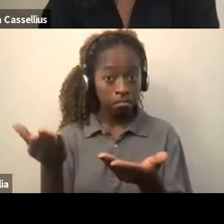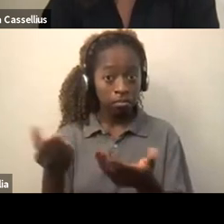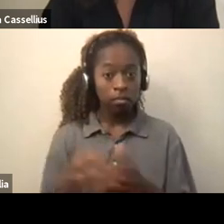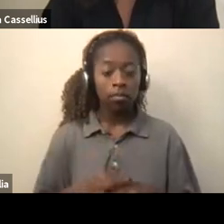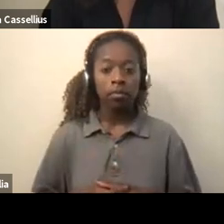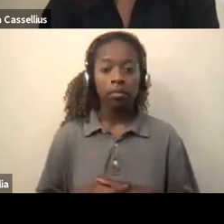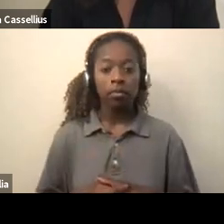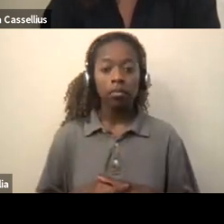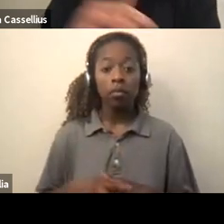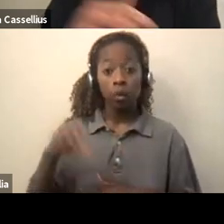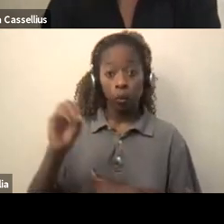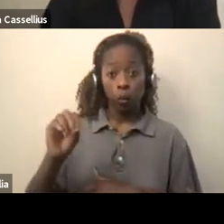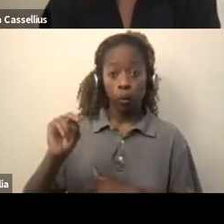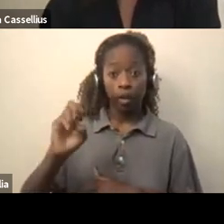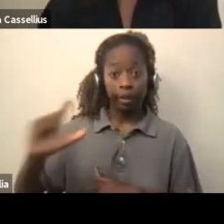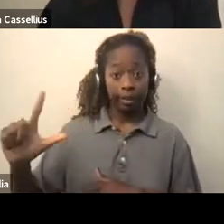mr o'neill